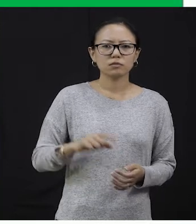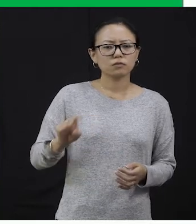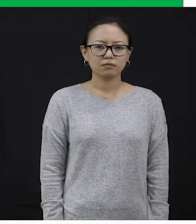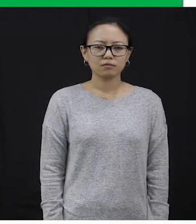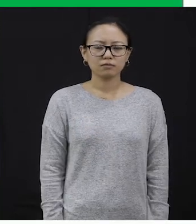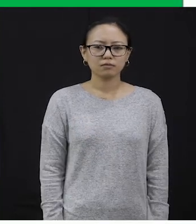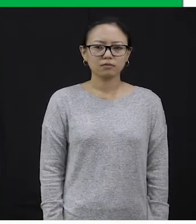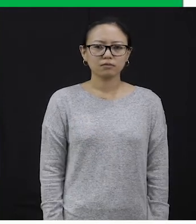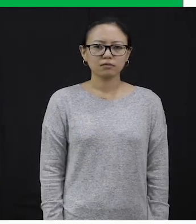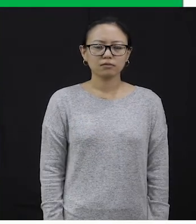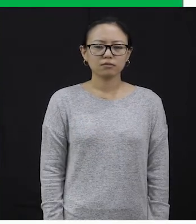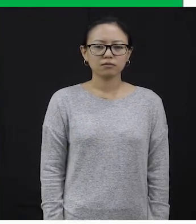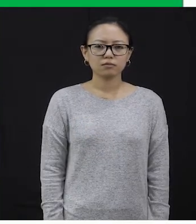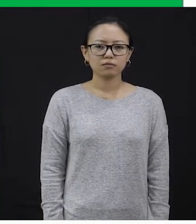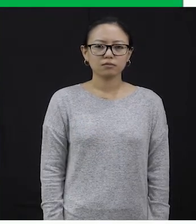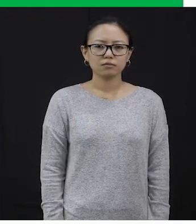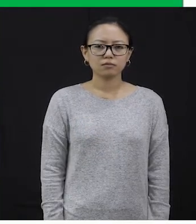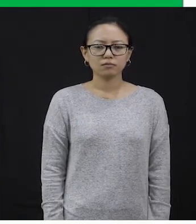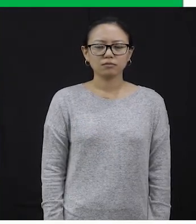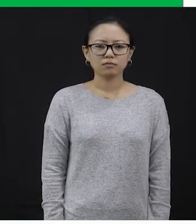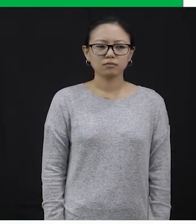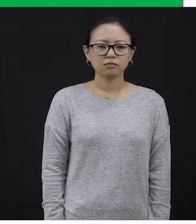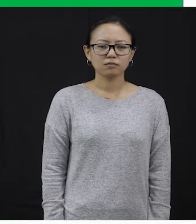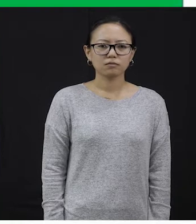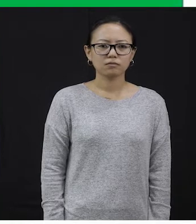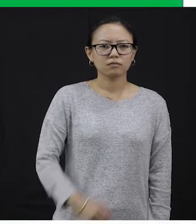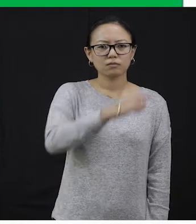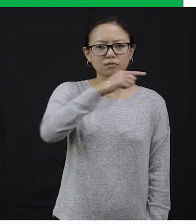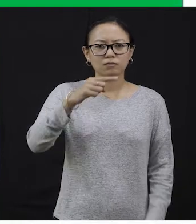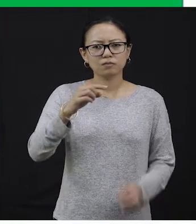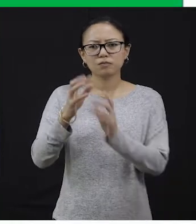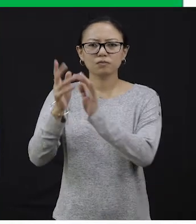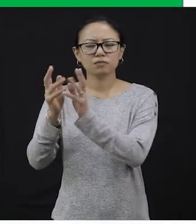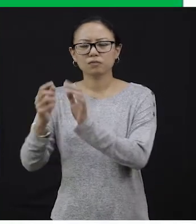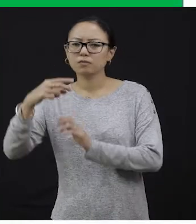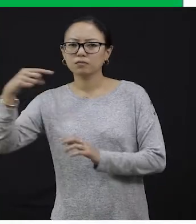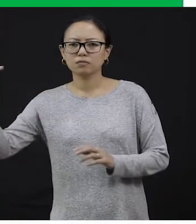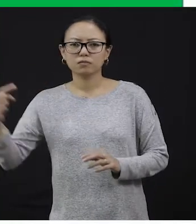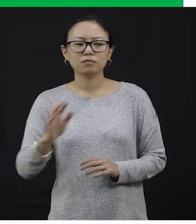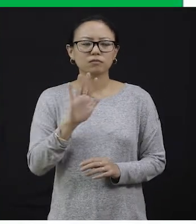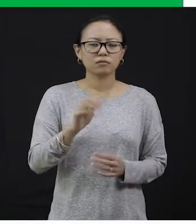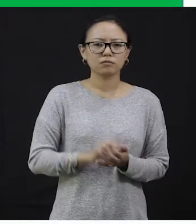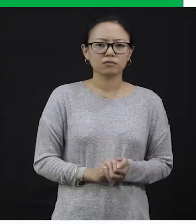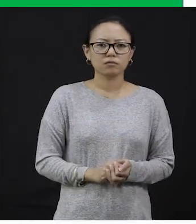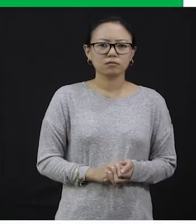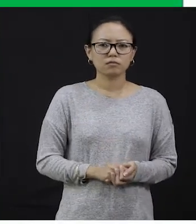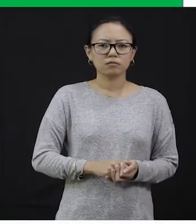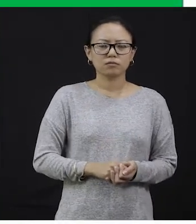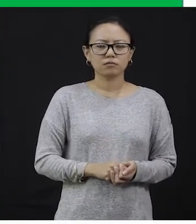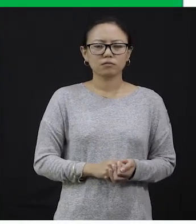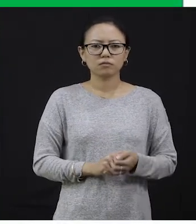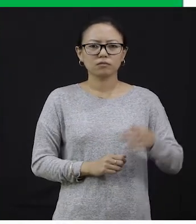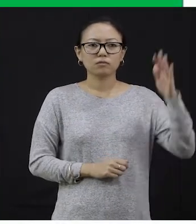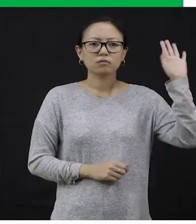together. Okay, so fill in the blanks. So let's fill in the blanks. On the left column, we